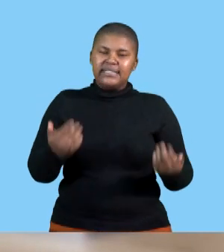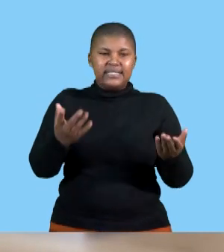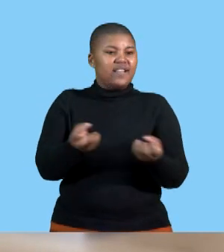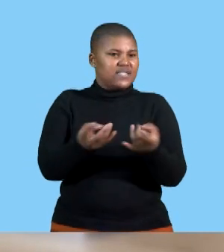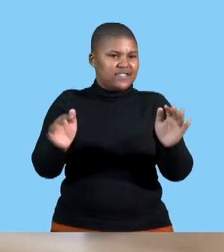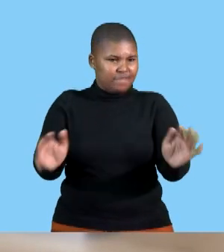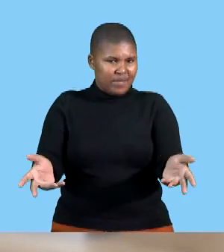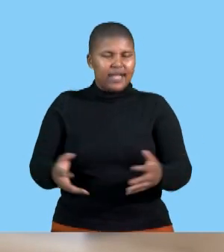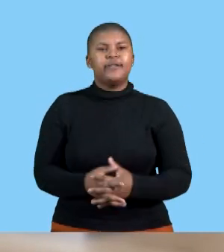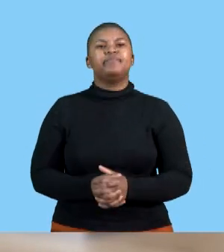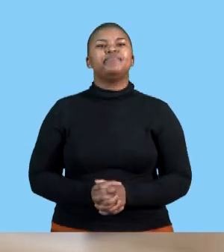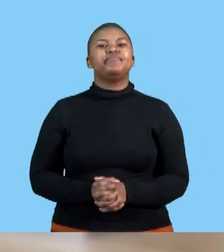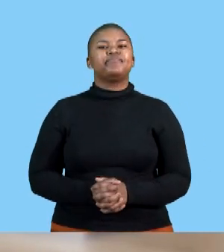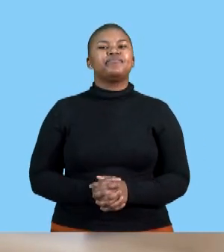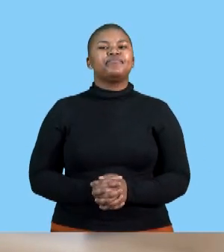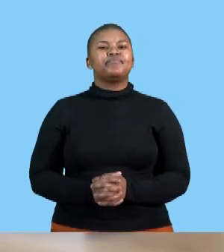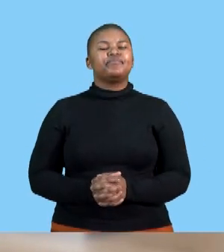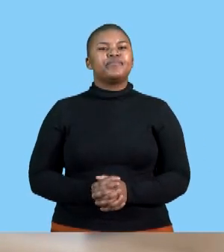making a profit.